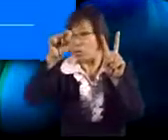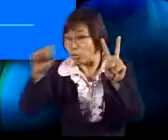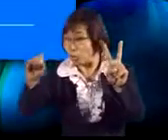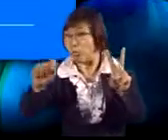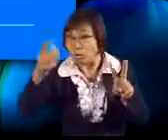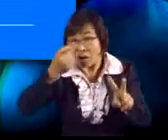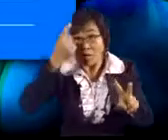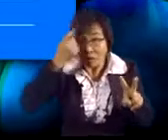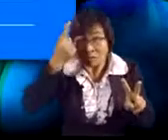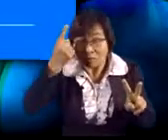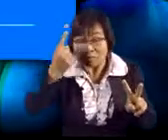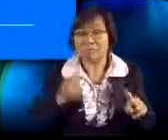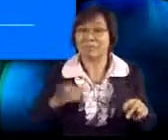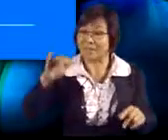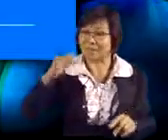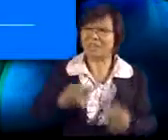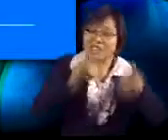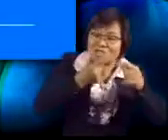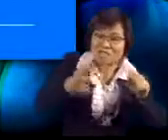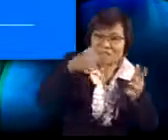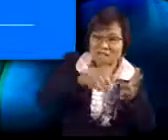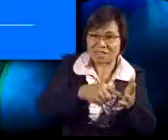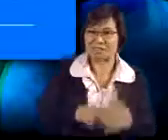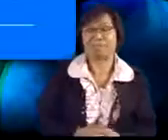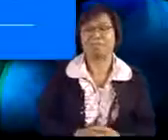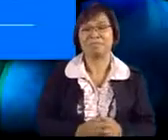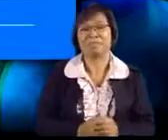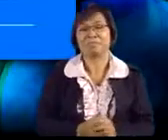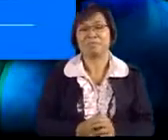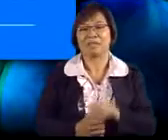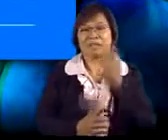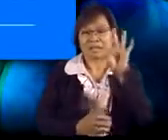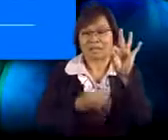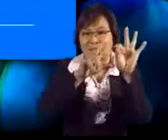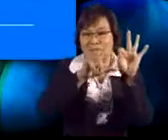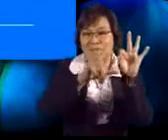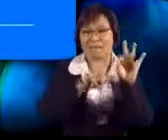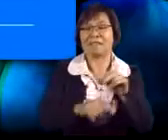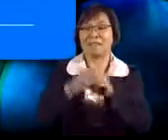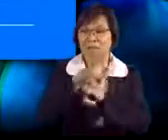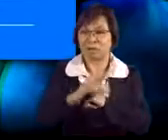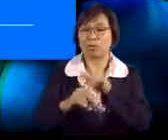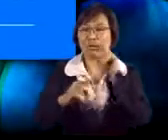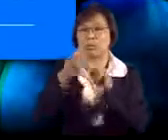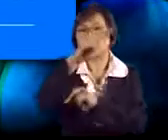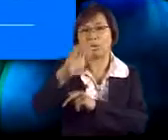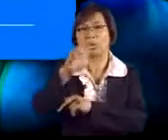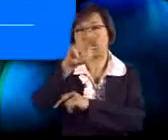it? Hey, let's try this. 9 liters and